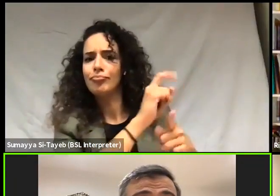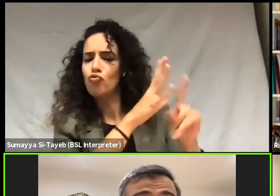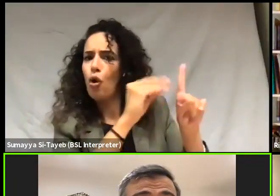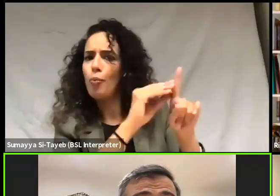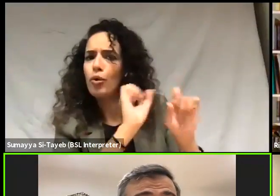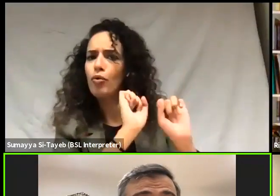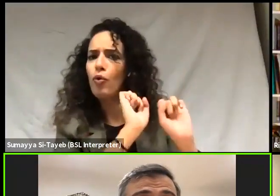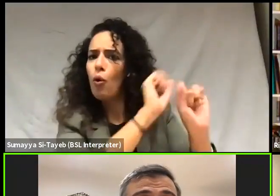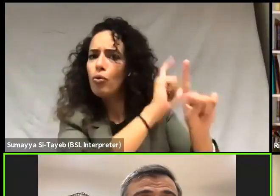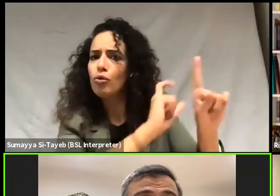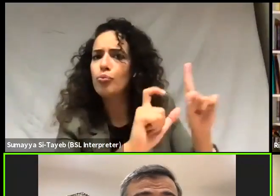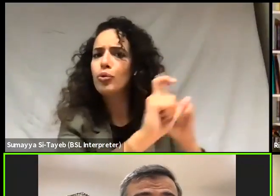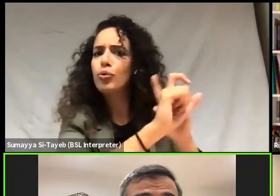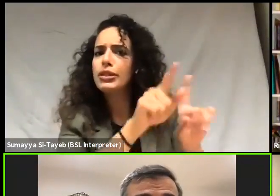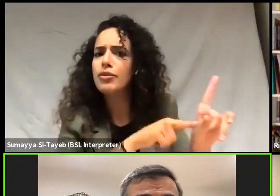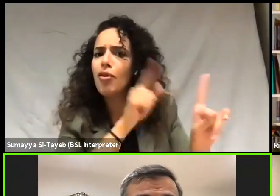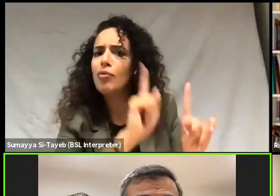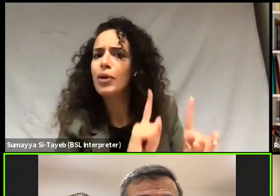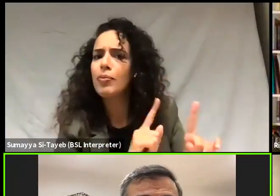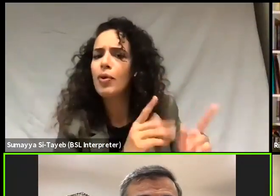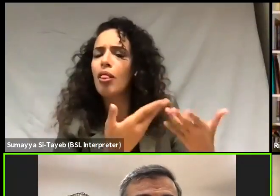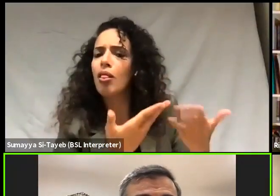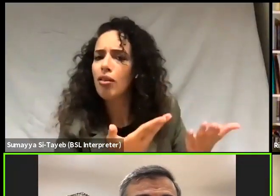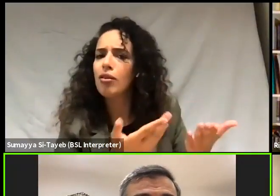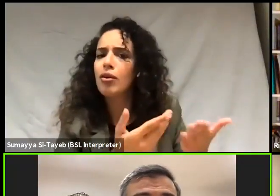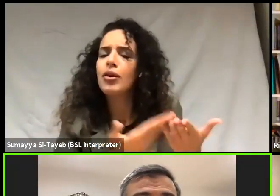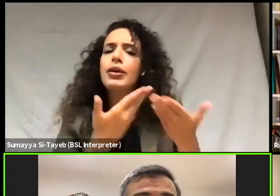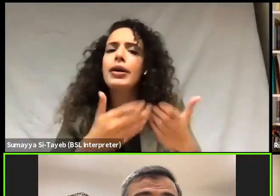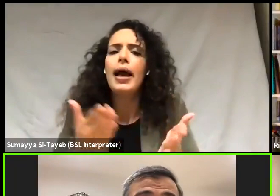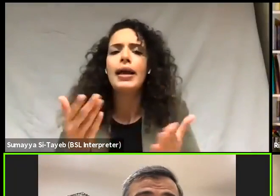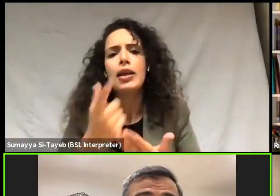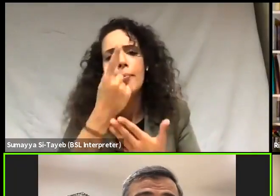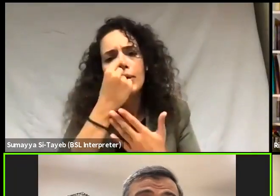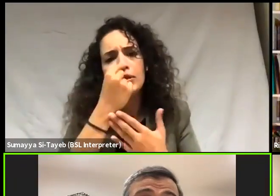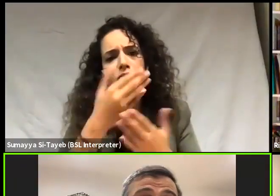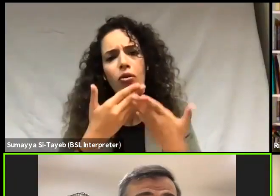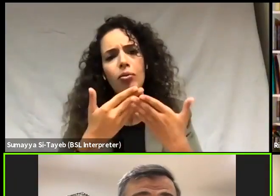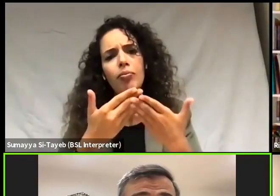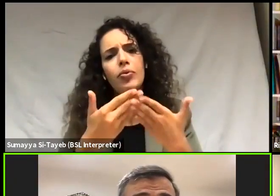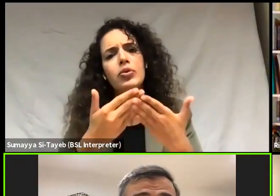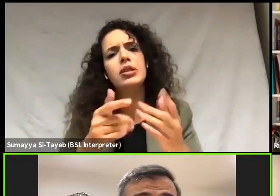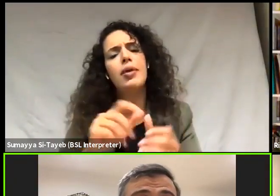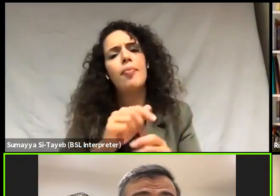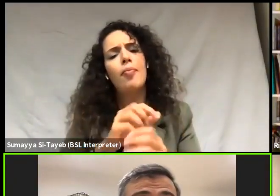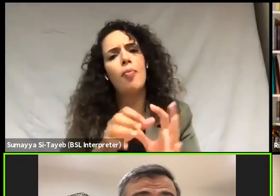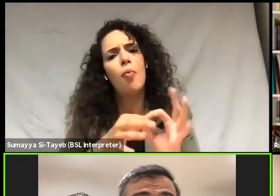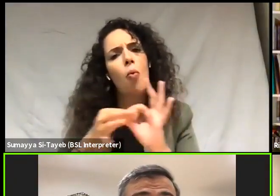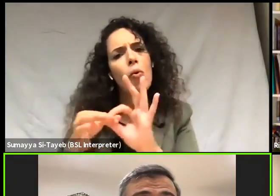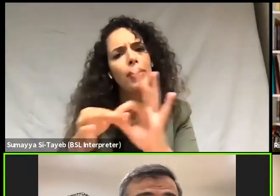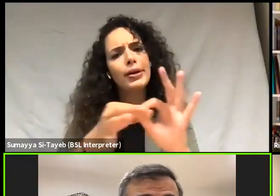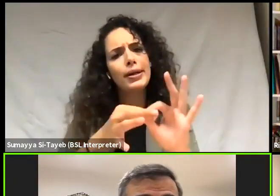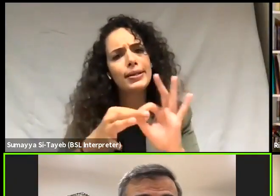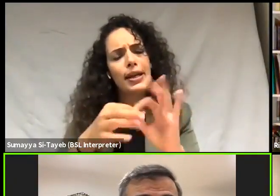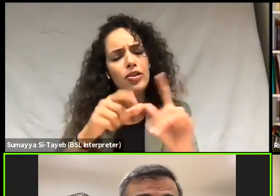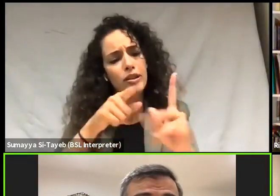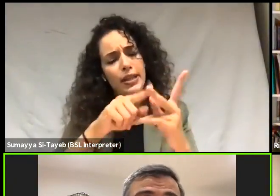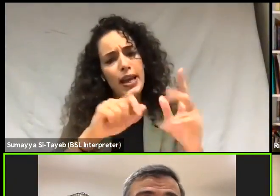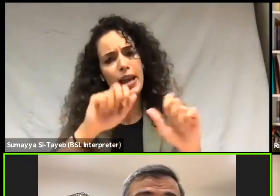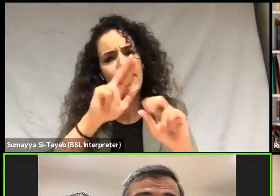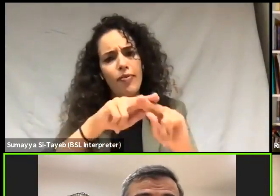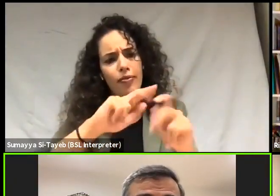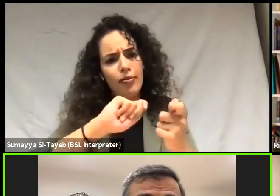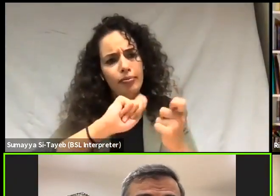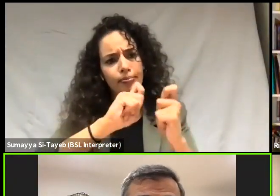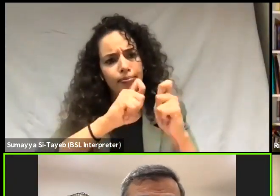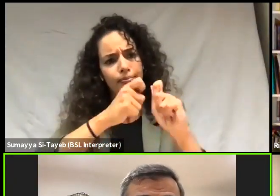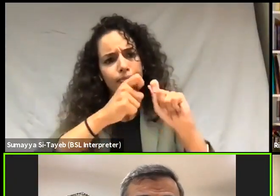Any potential Muslim organizations who become successful should be